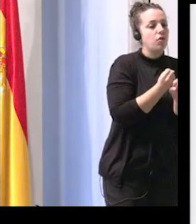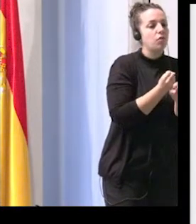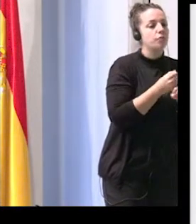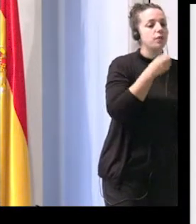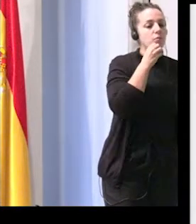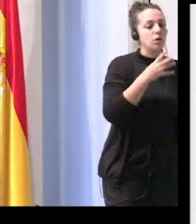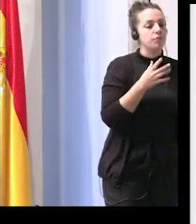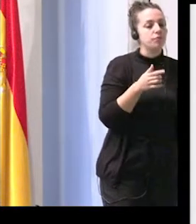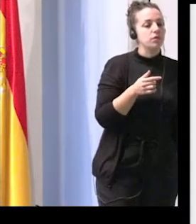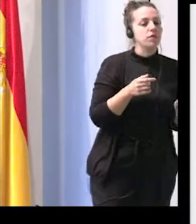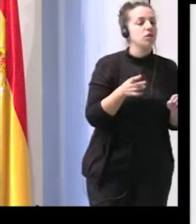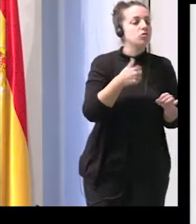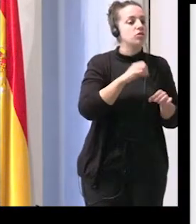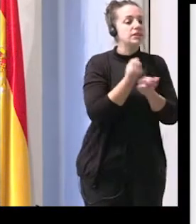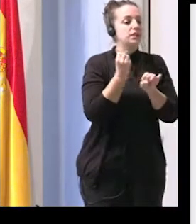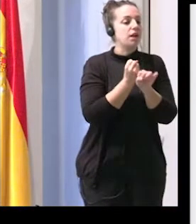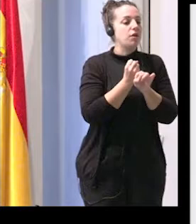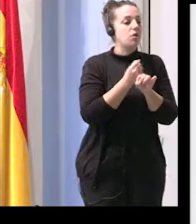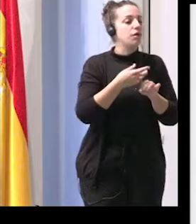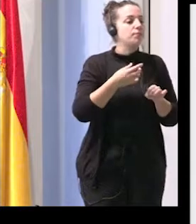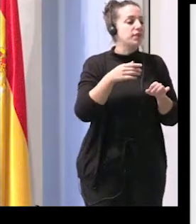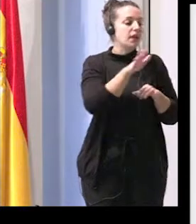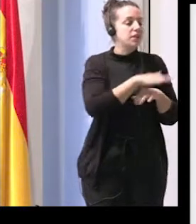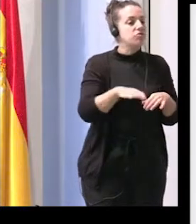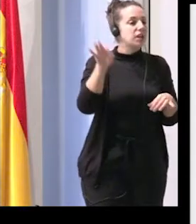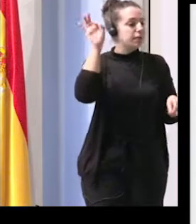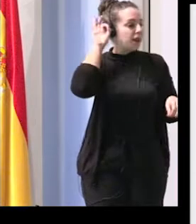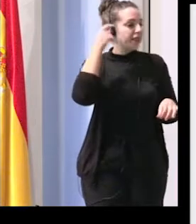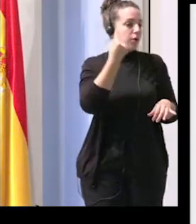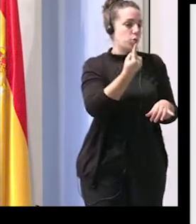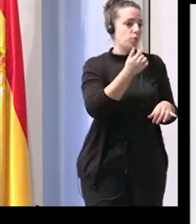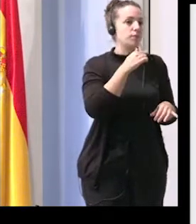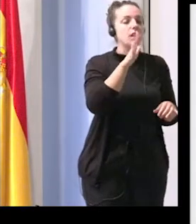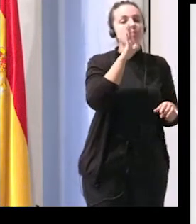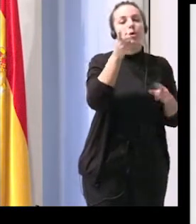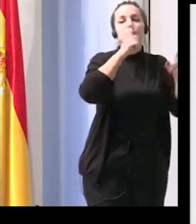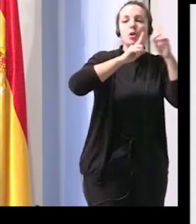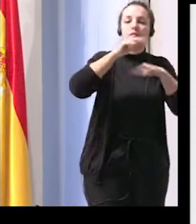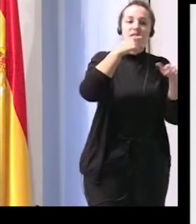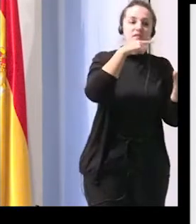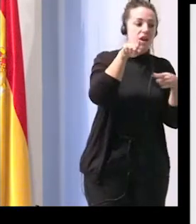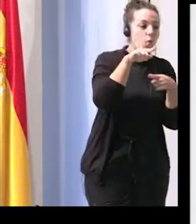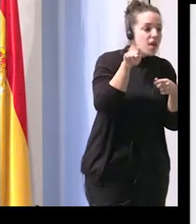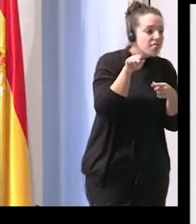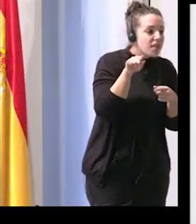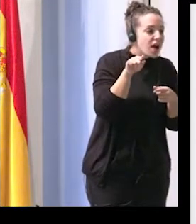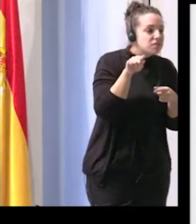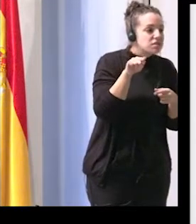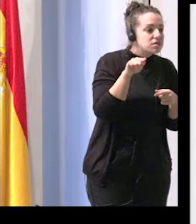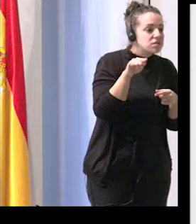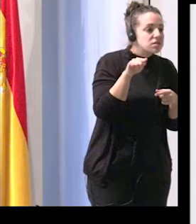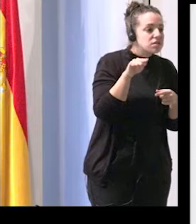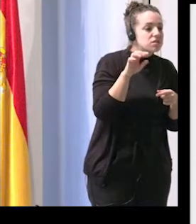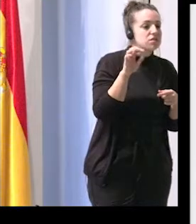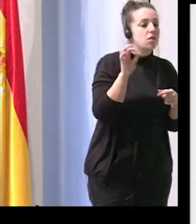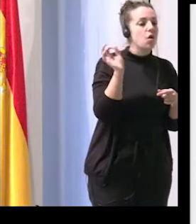1 implant. Question is it because of the frequency problems that are there with an implant, or is it because